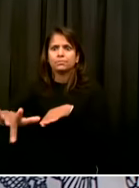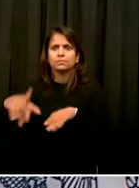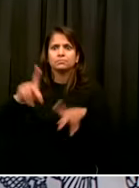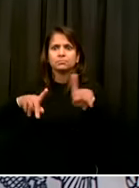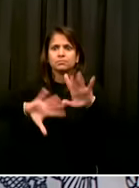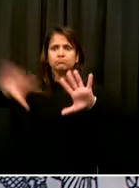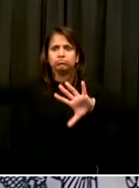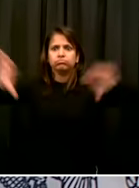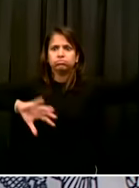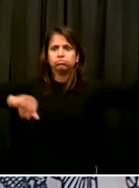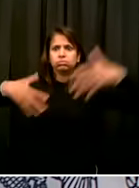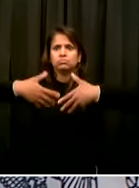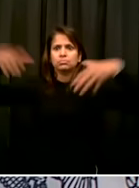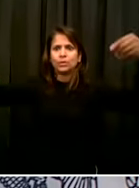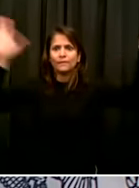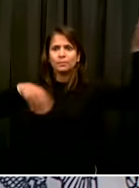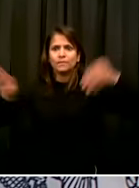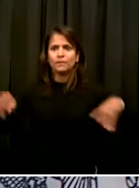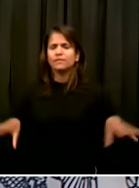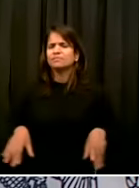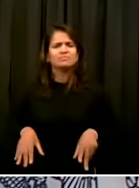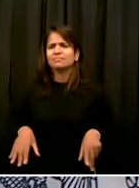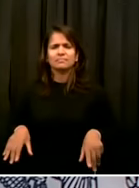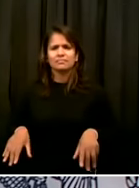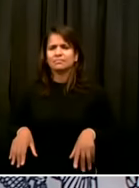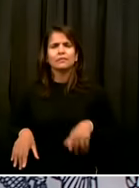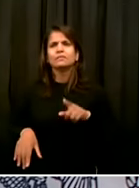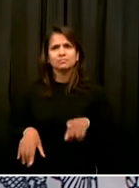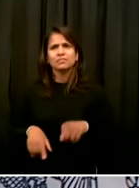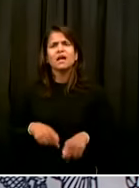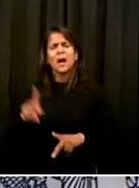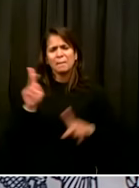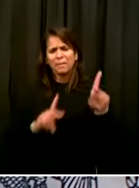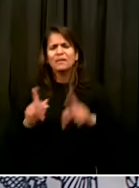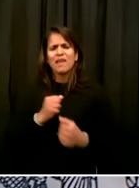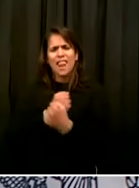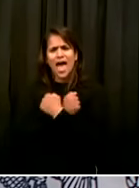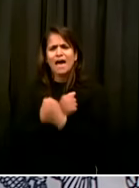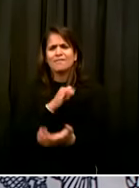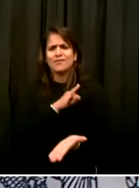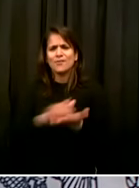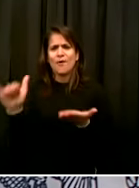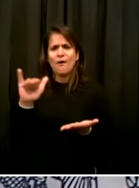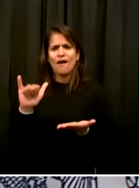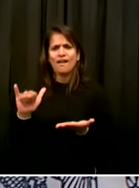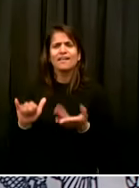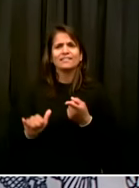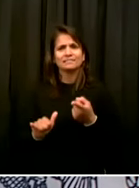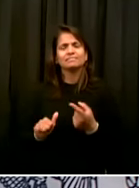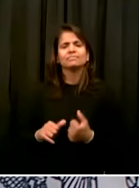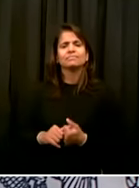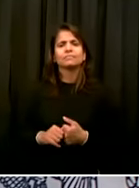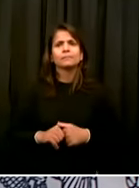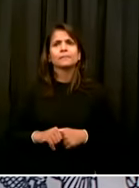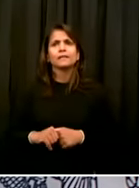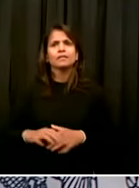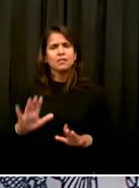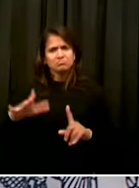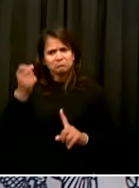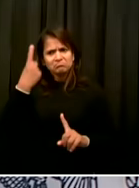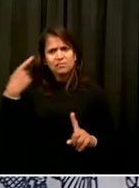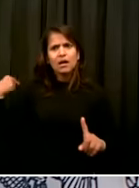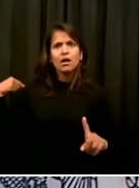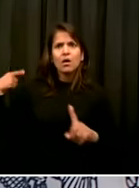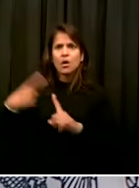cannot create a reality. Here's what really worries me, where the discussion is, you know, let's be so careful never